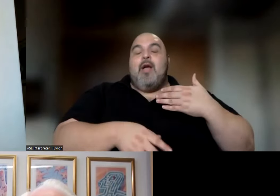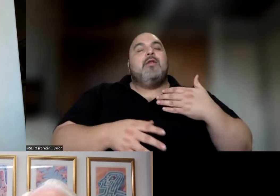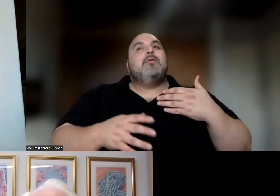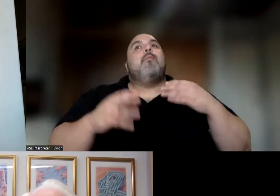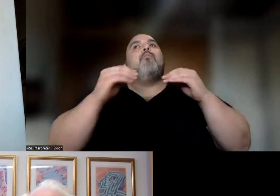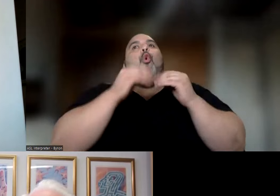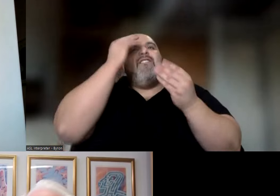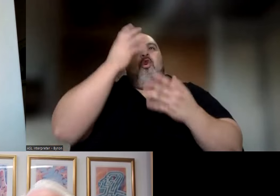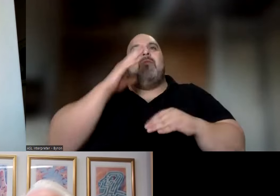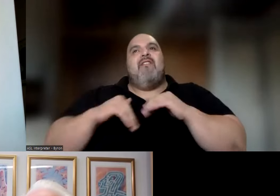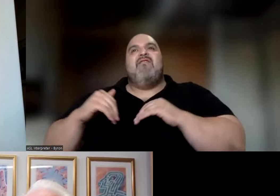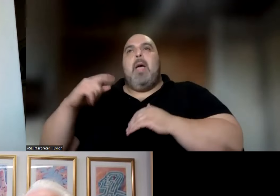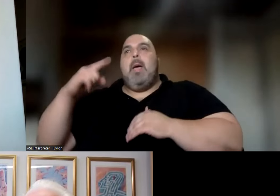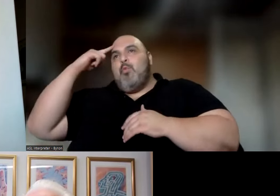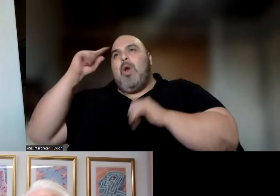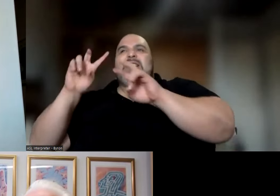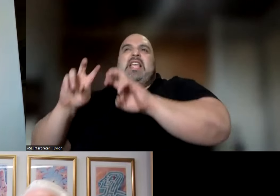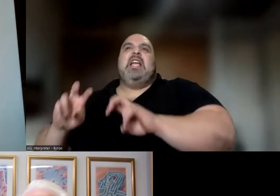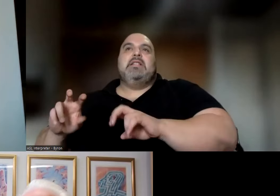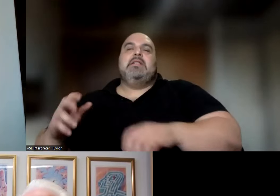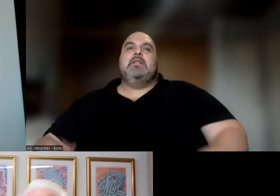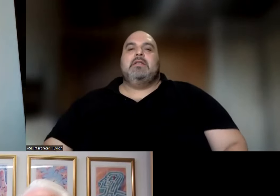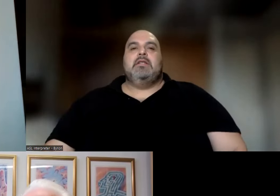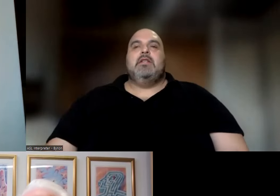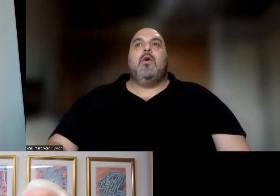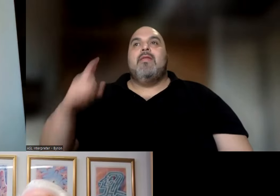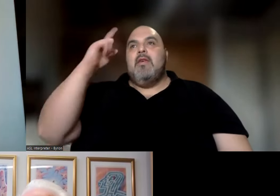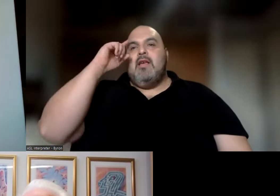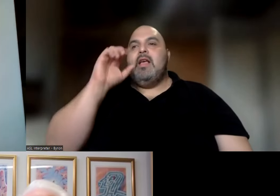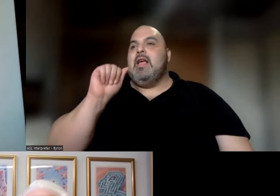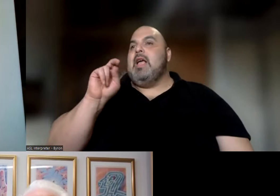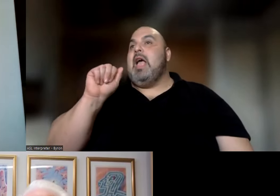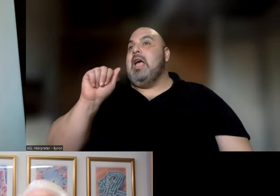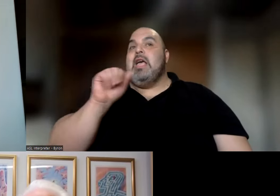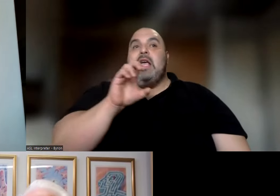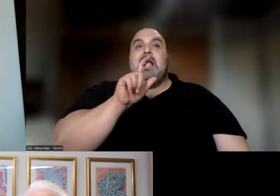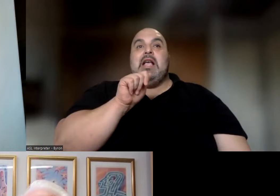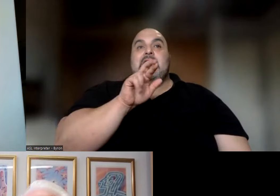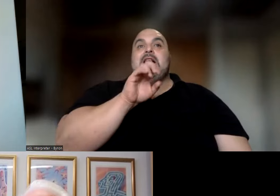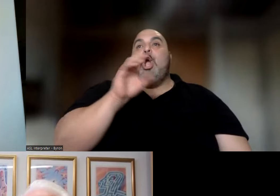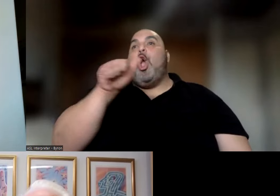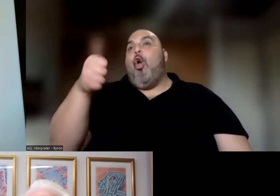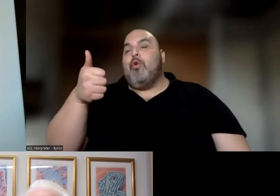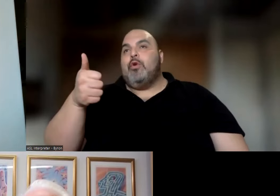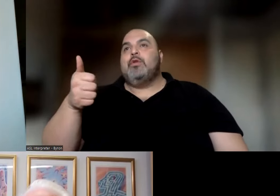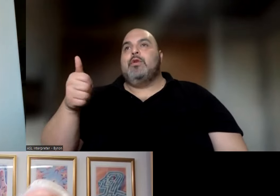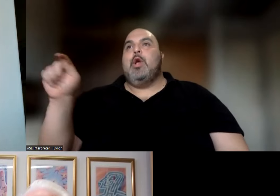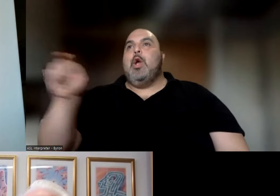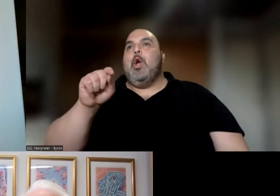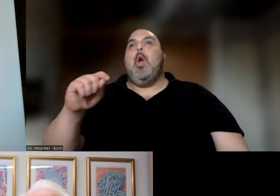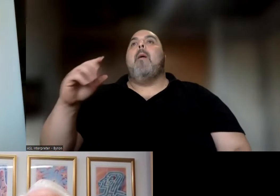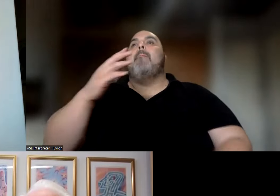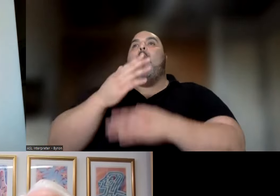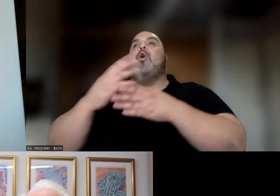I think it's really, and Anna and Clara and others, part of the Dementia Care